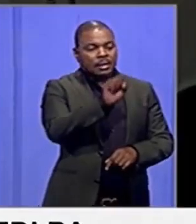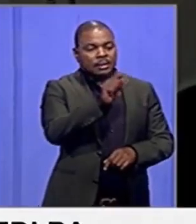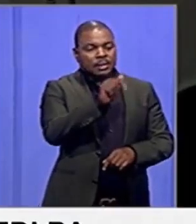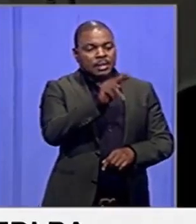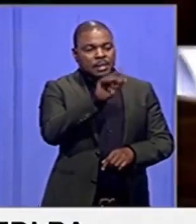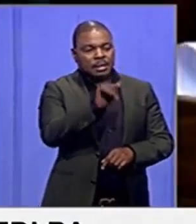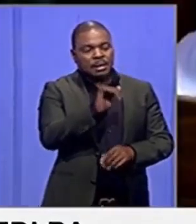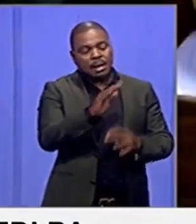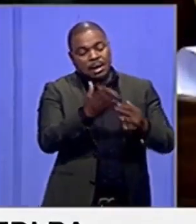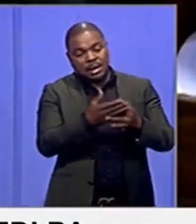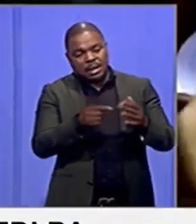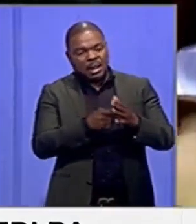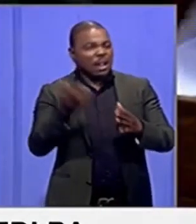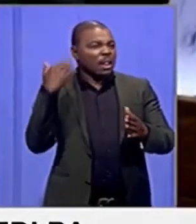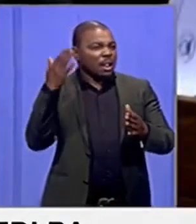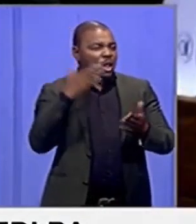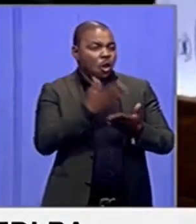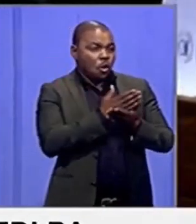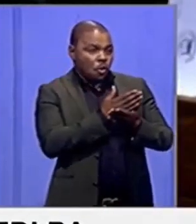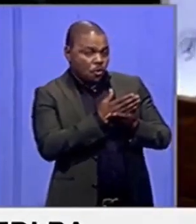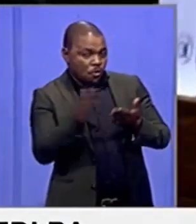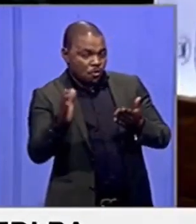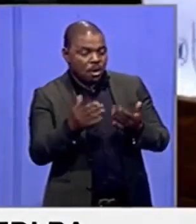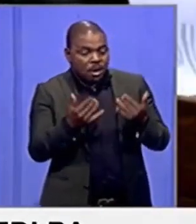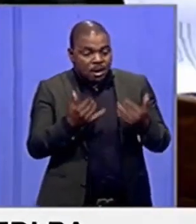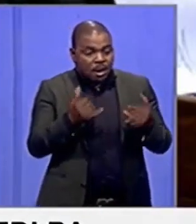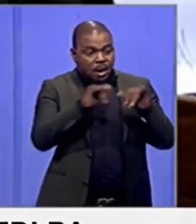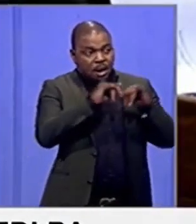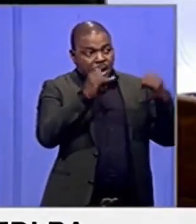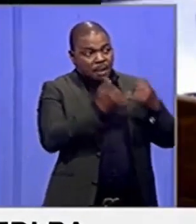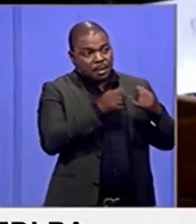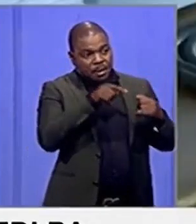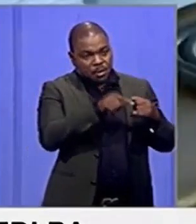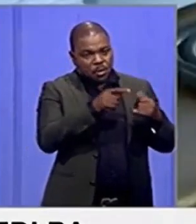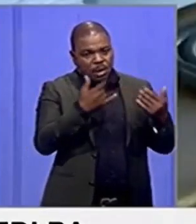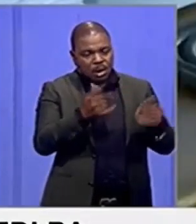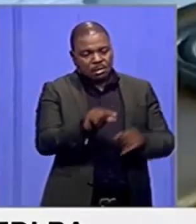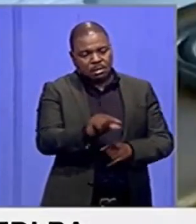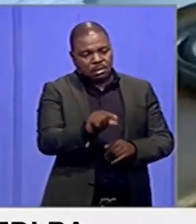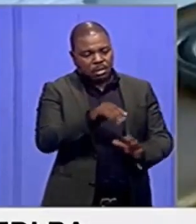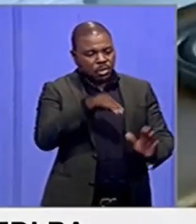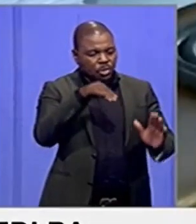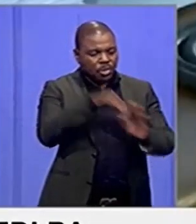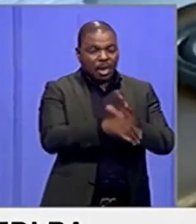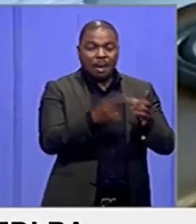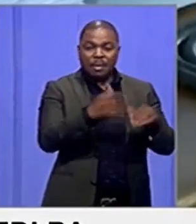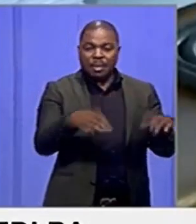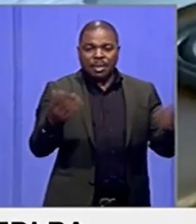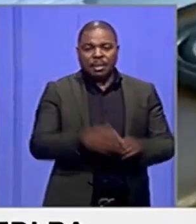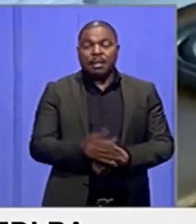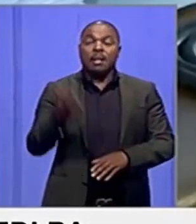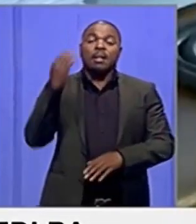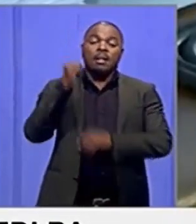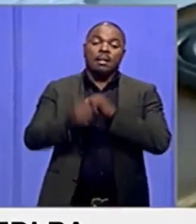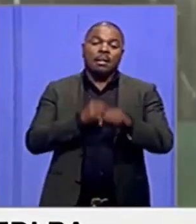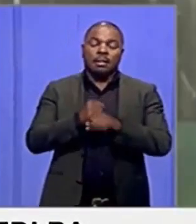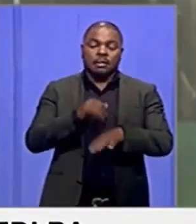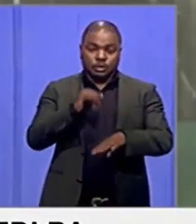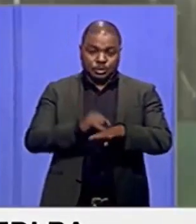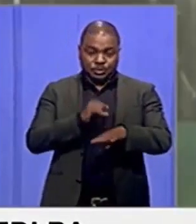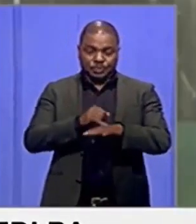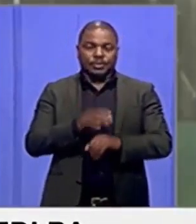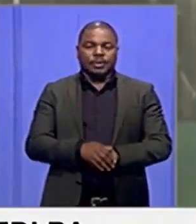tsa nyahlatswa nakong ya ho feta. Mothating ona khampani eo e mohatong wa ho tjhona. Ka Pherekgong wa hola,